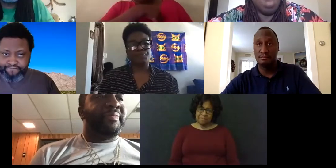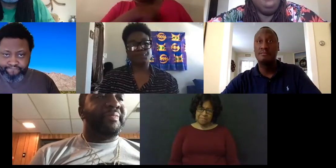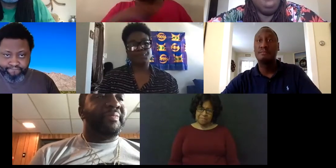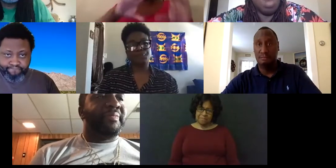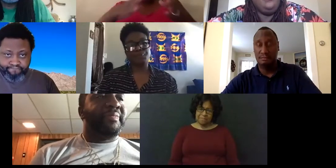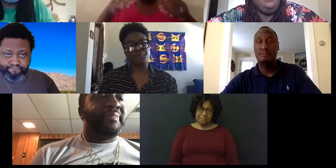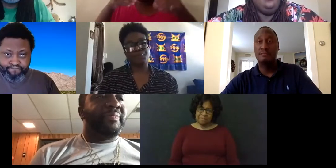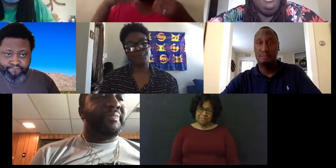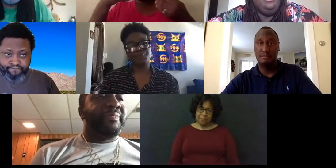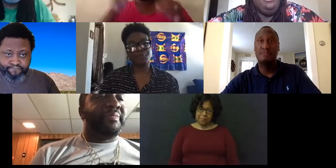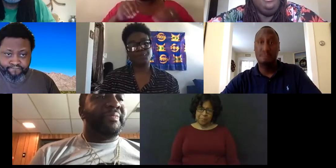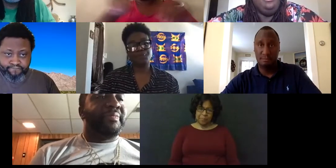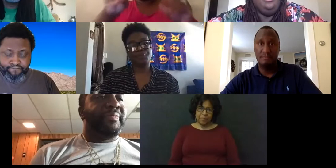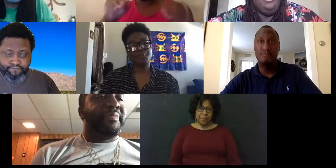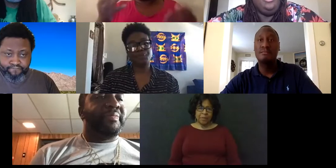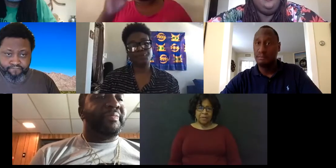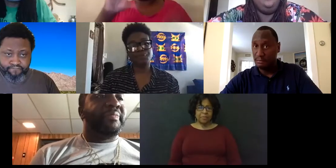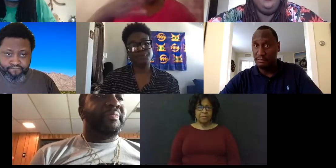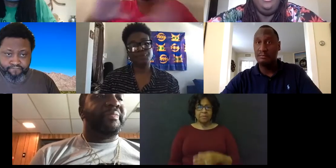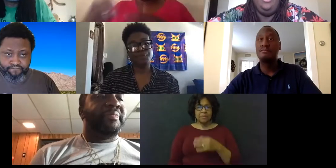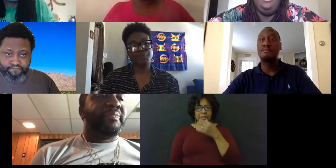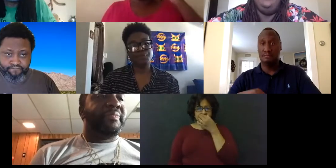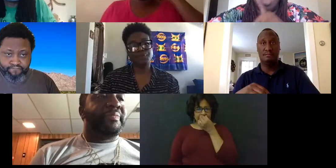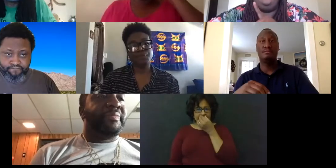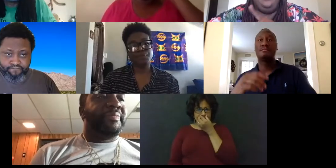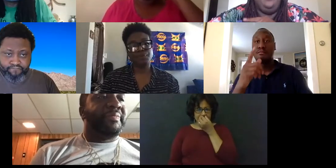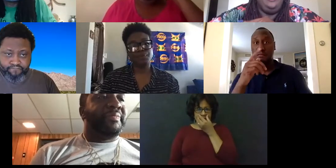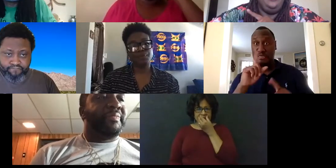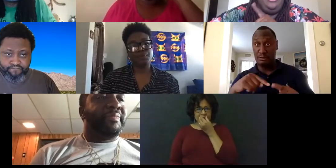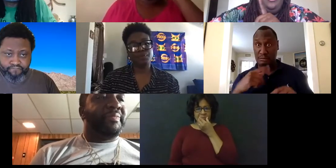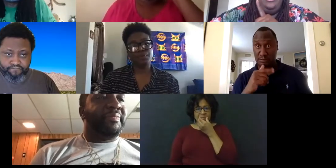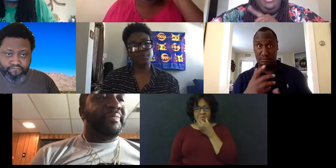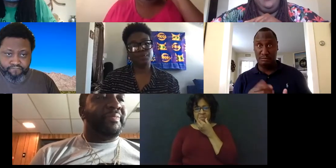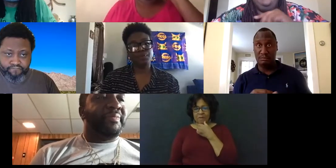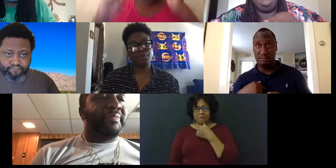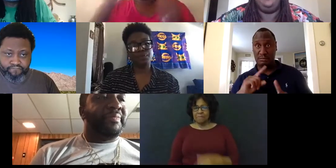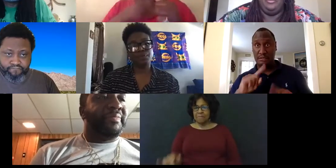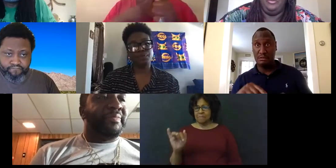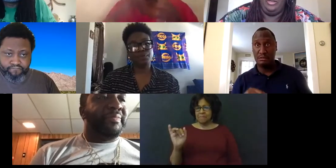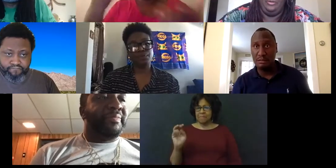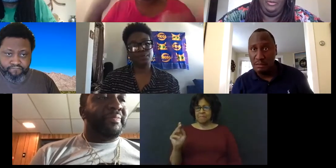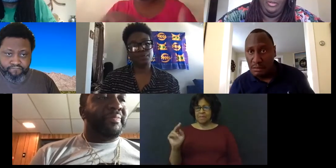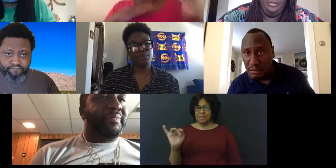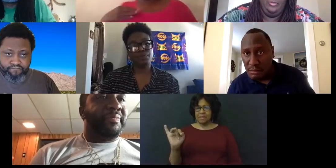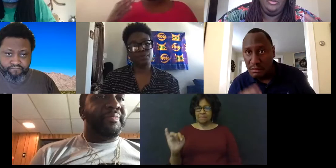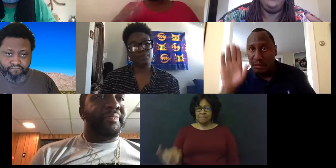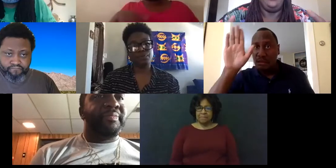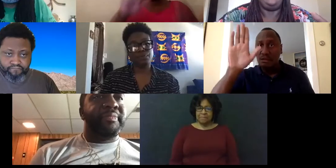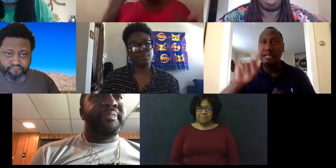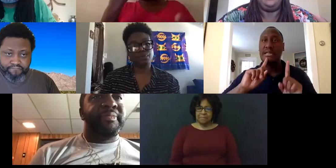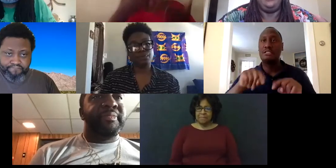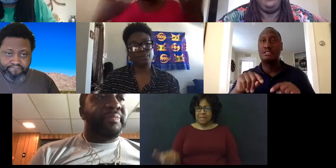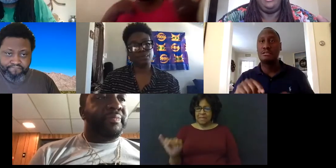equality for disabled Black people? Sure. First, I wanted to address one thing. We have to, you know, we have to be